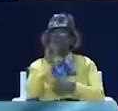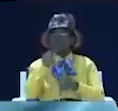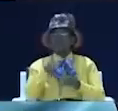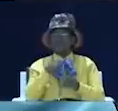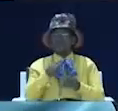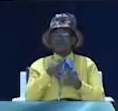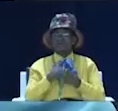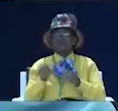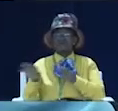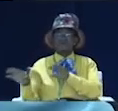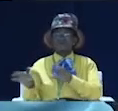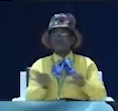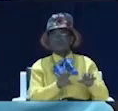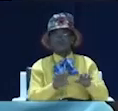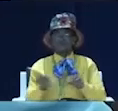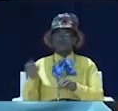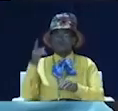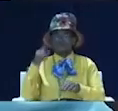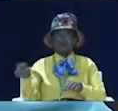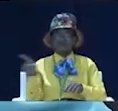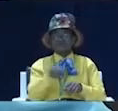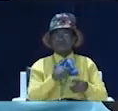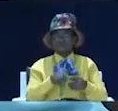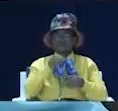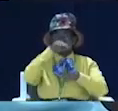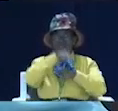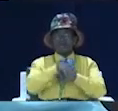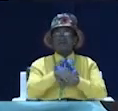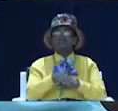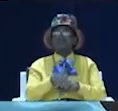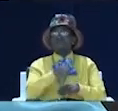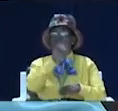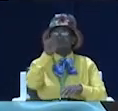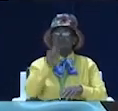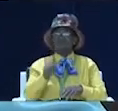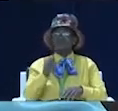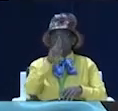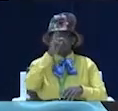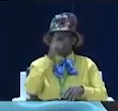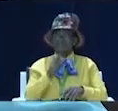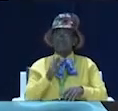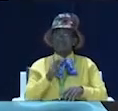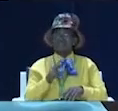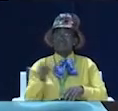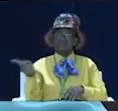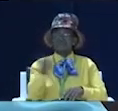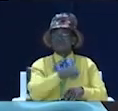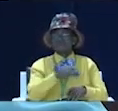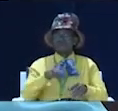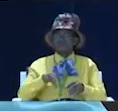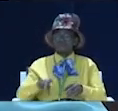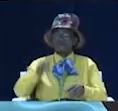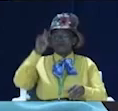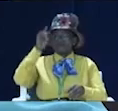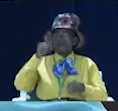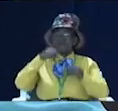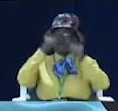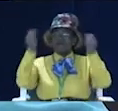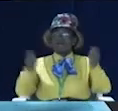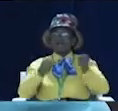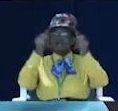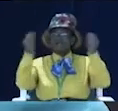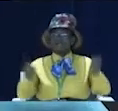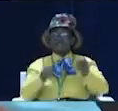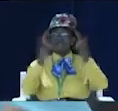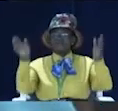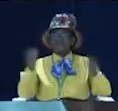See, the reason I always ask you to shout hallelujah, the reason you find hallelujah in all my songs,